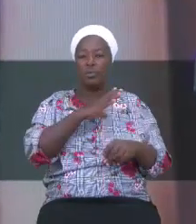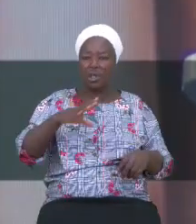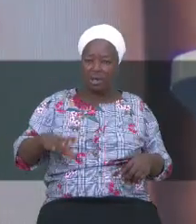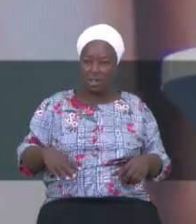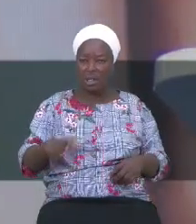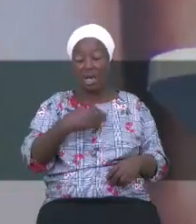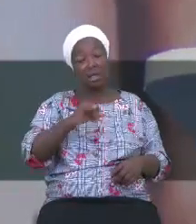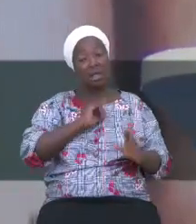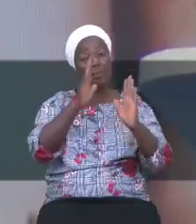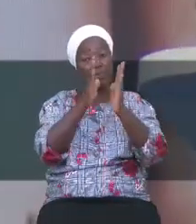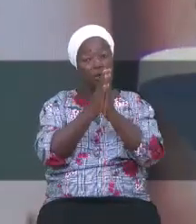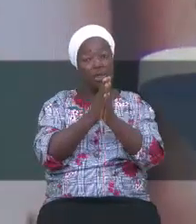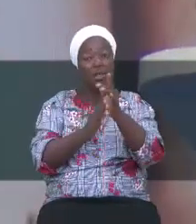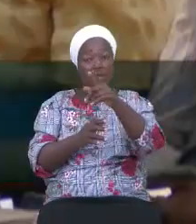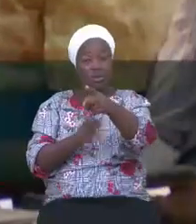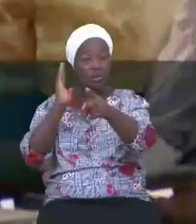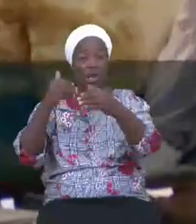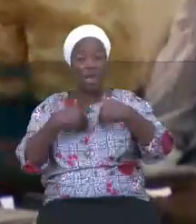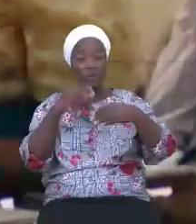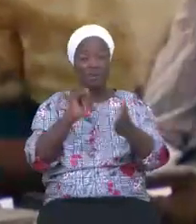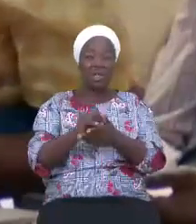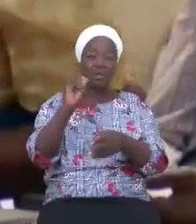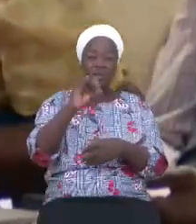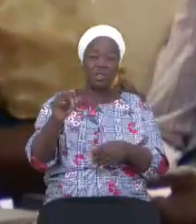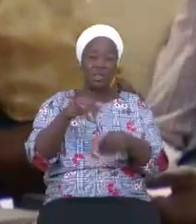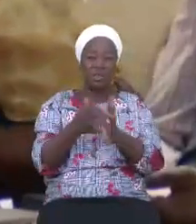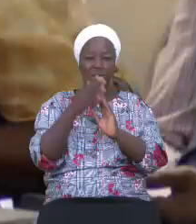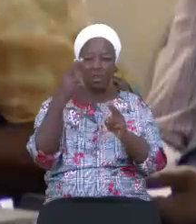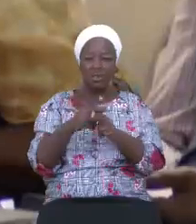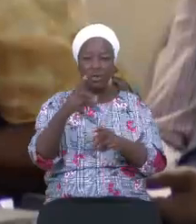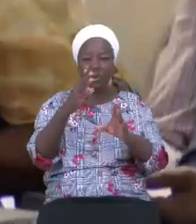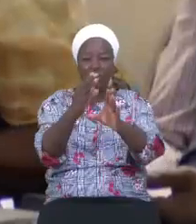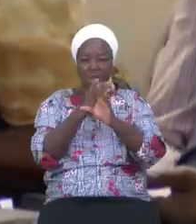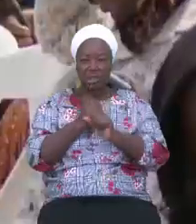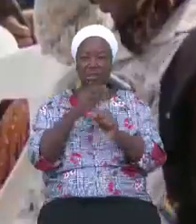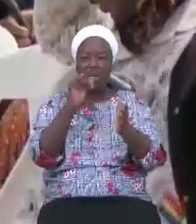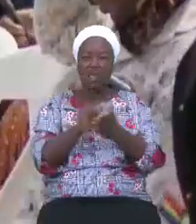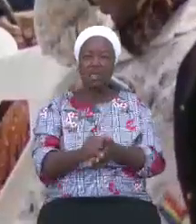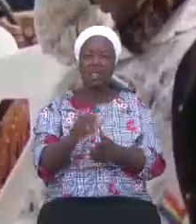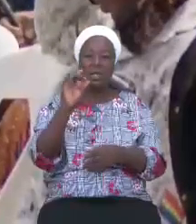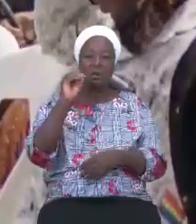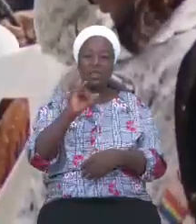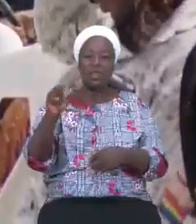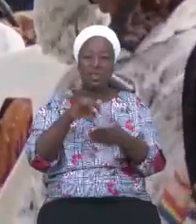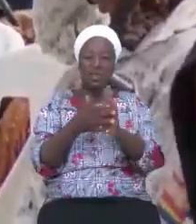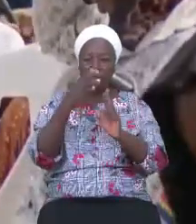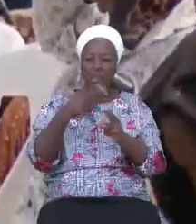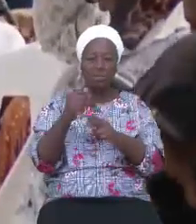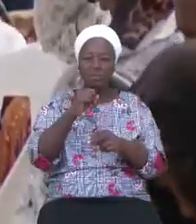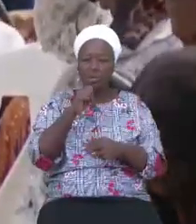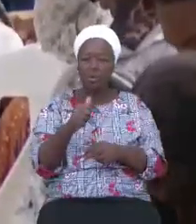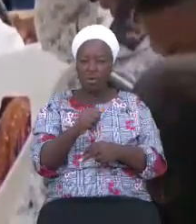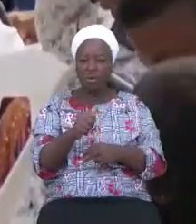I pray you will have that message. You will receive that message. You will not play